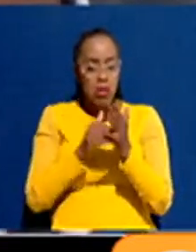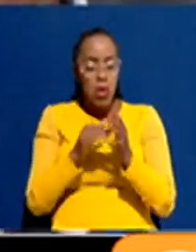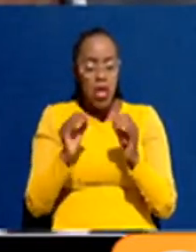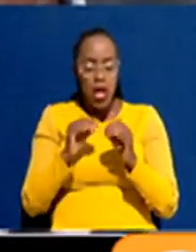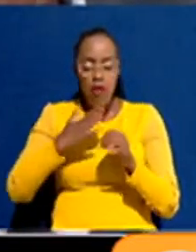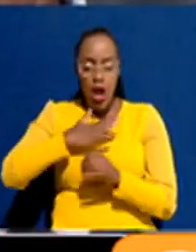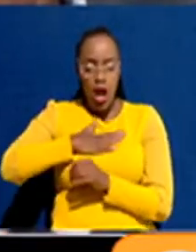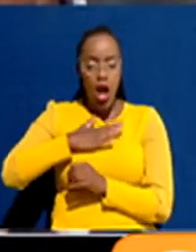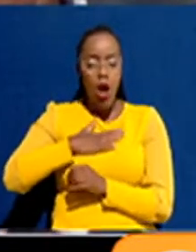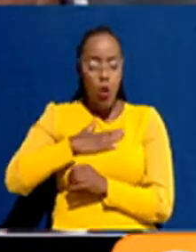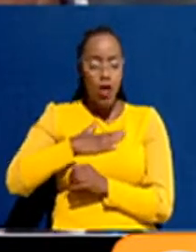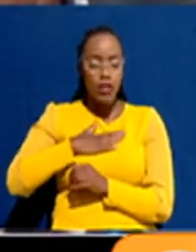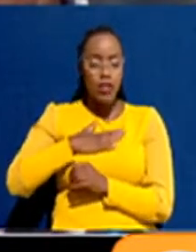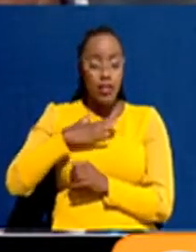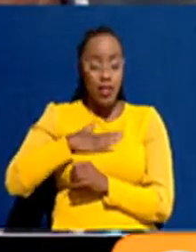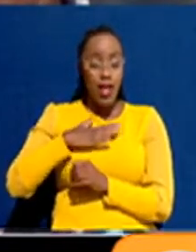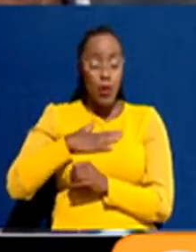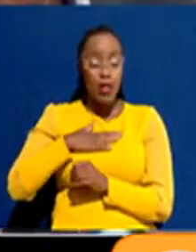our fault.